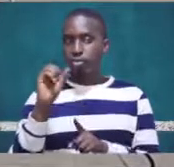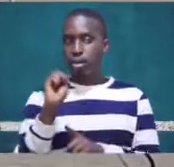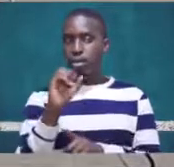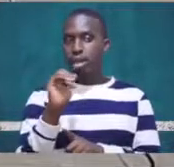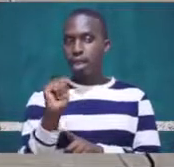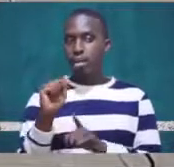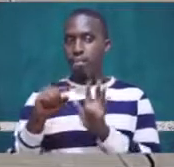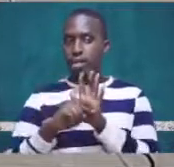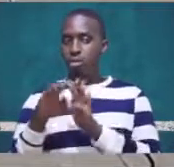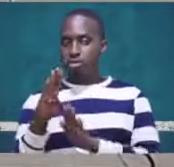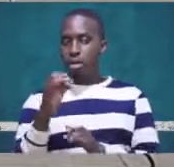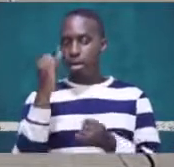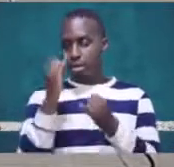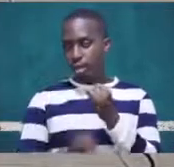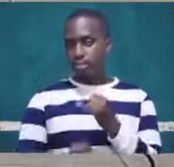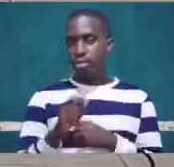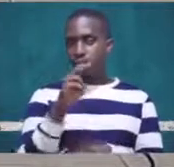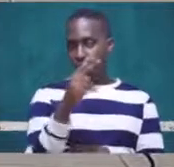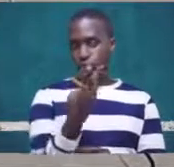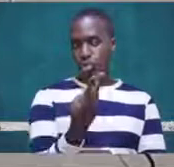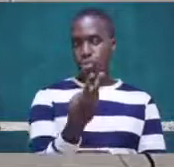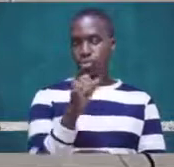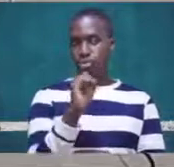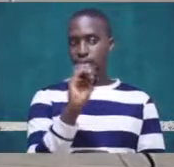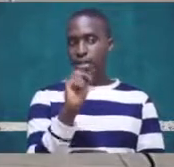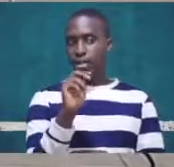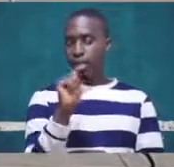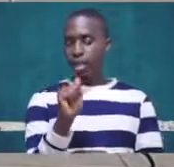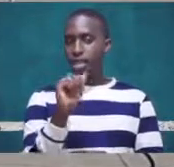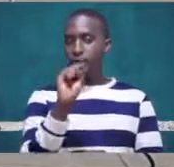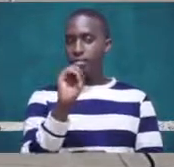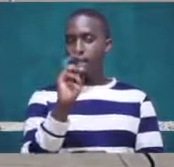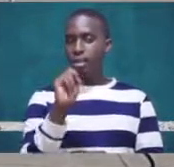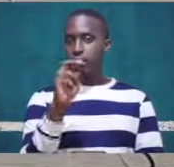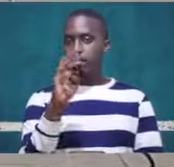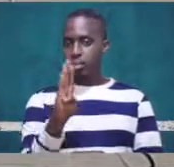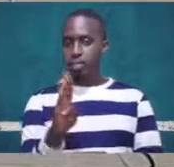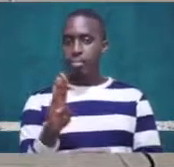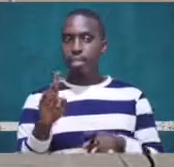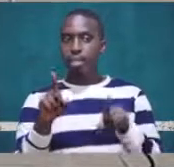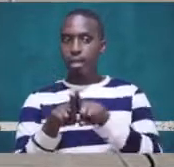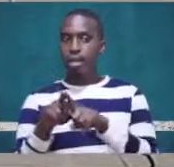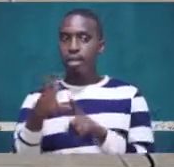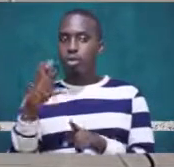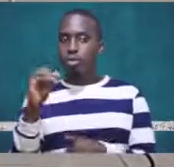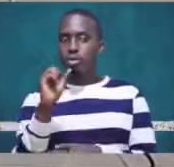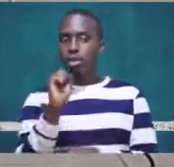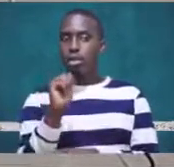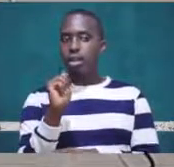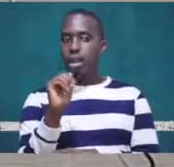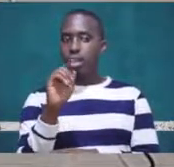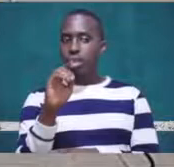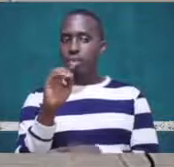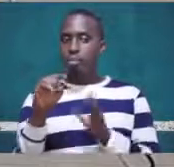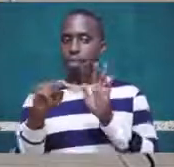And the last is 2 sine A times sine B is equal to cosine of A minus B, then minus cosine